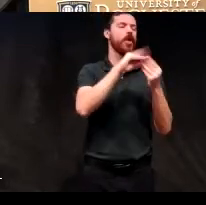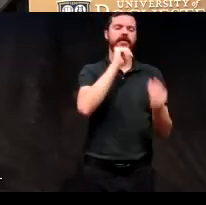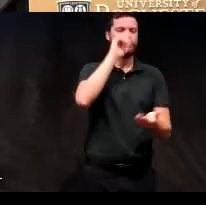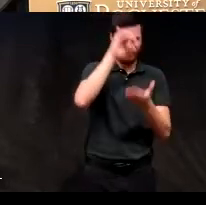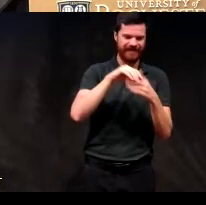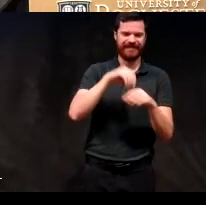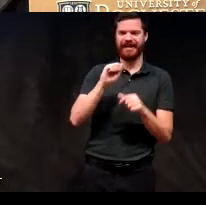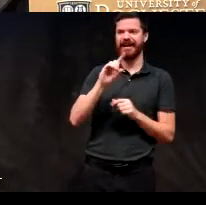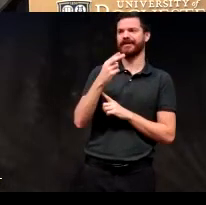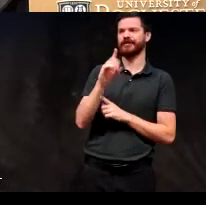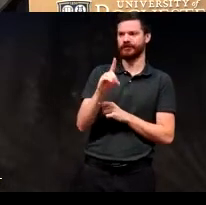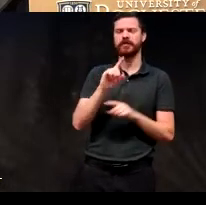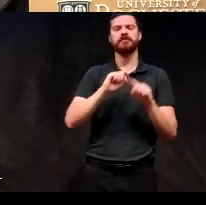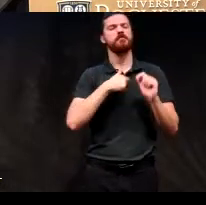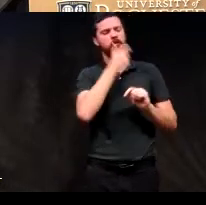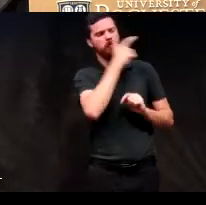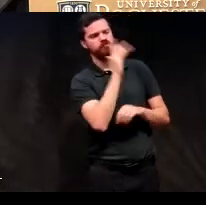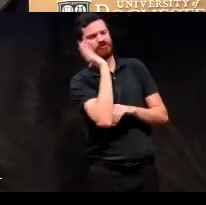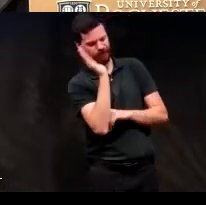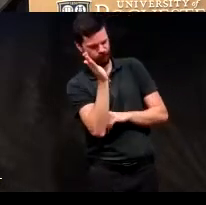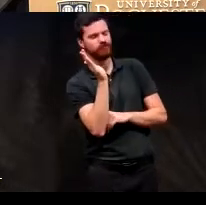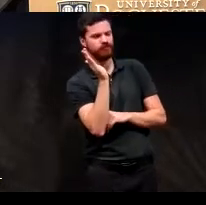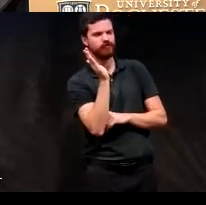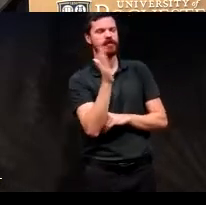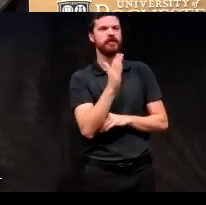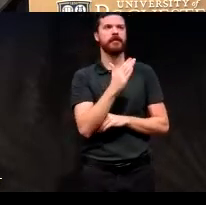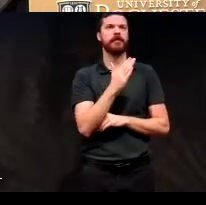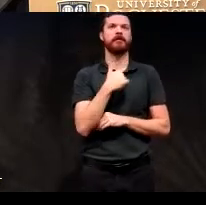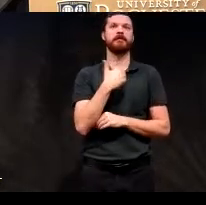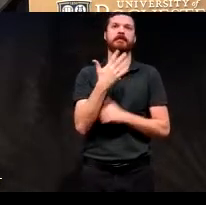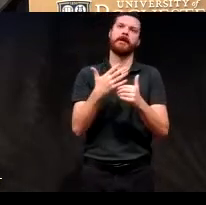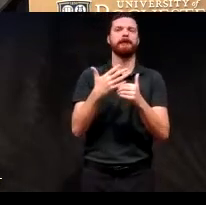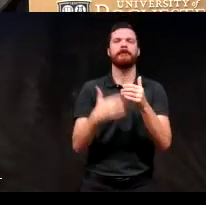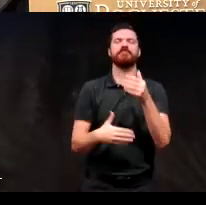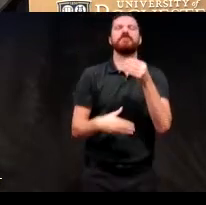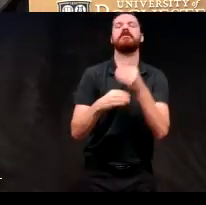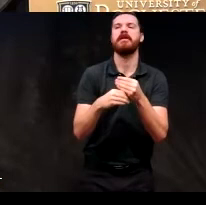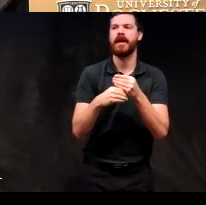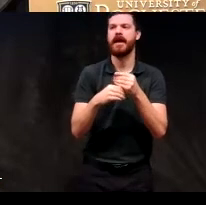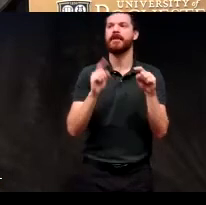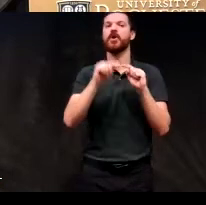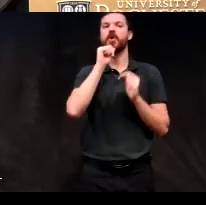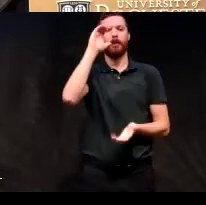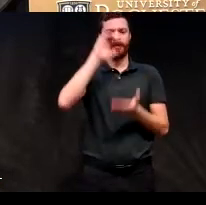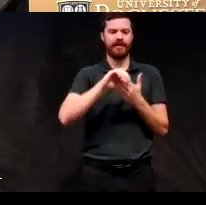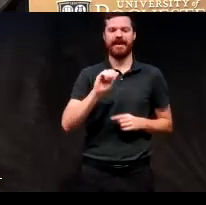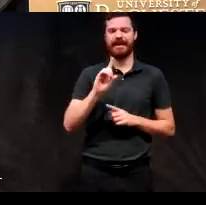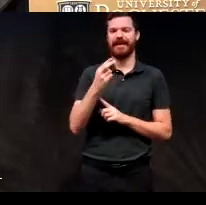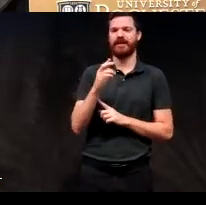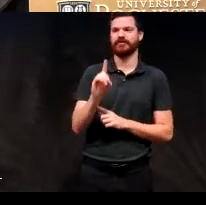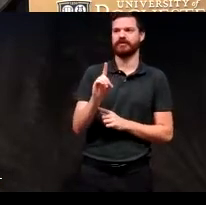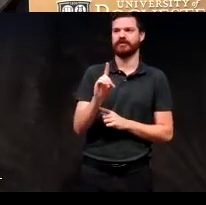ADHD. Watching the presentation, I might add to that or nuance that and say you don't believe